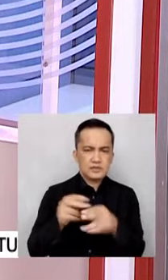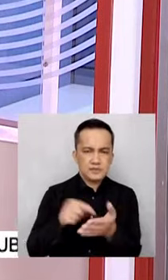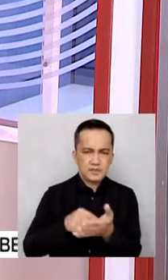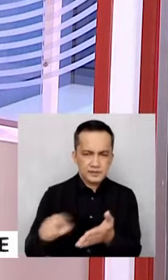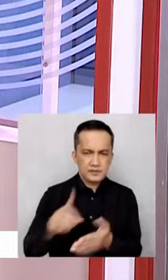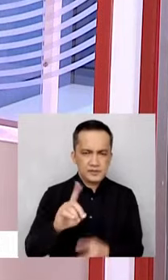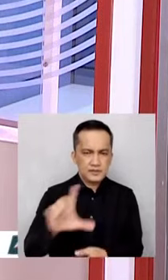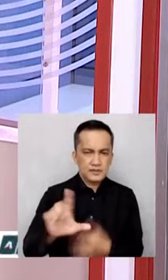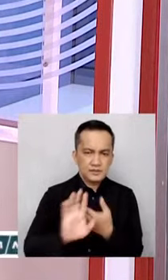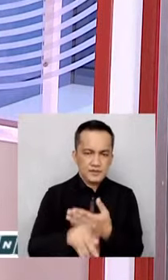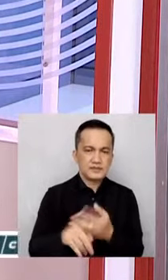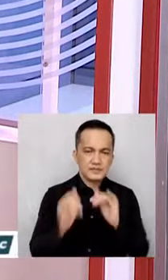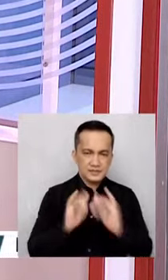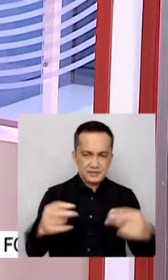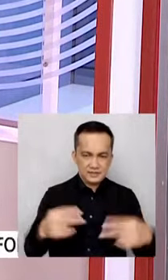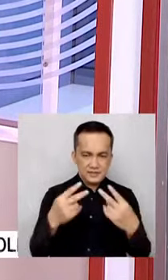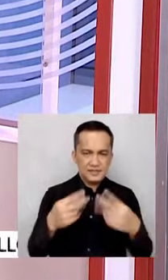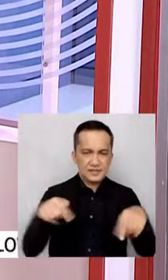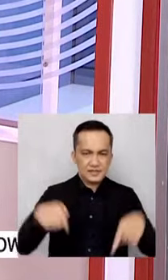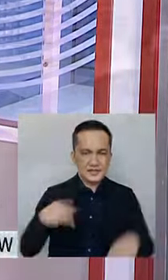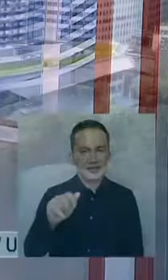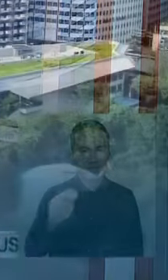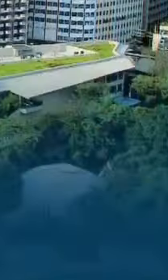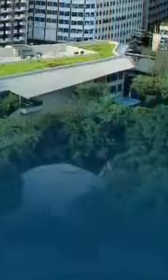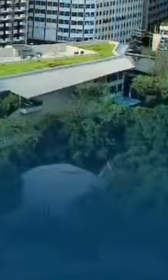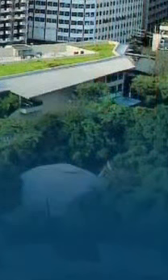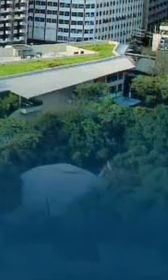right back. Stay with us here on ANC.